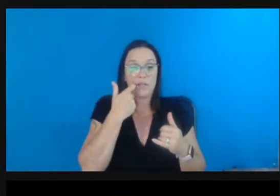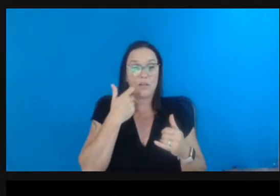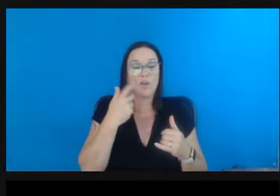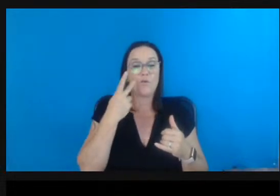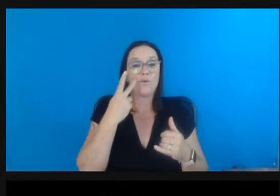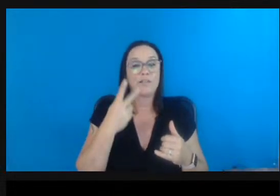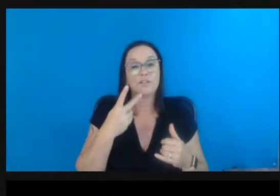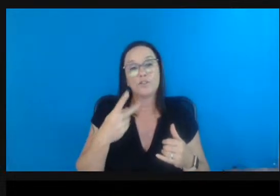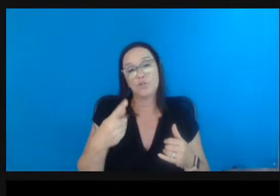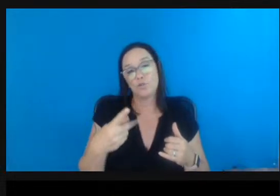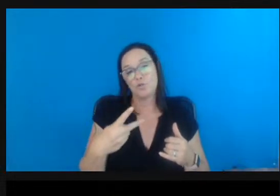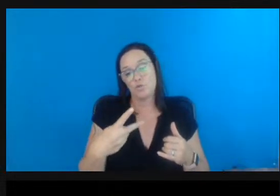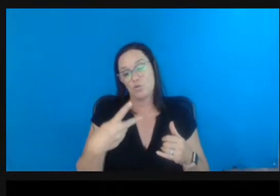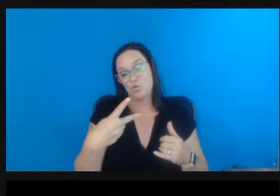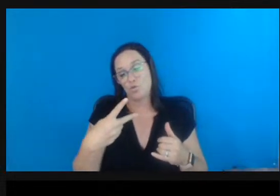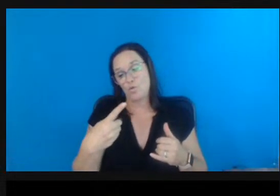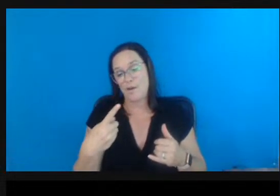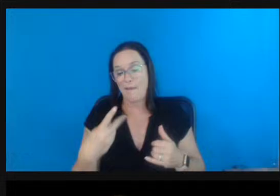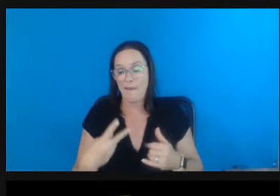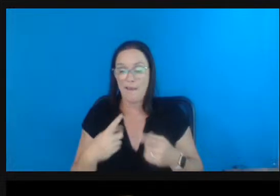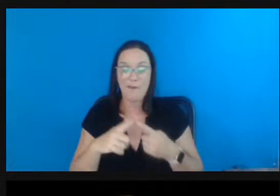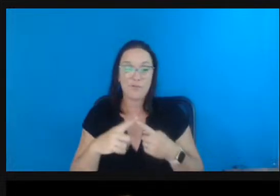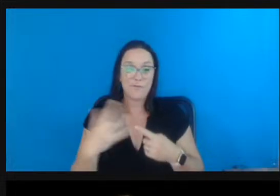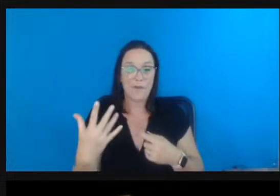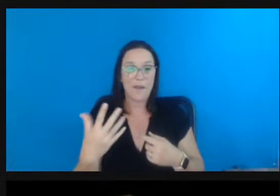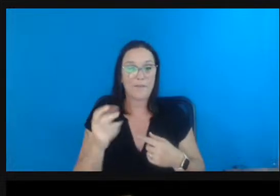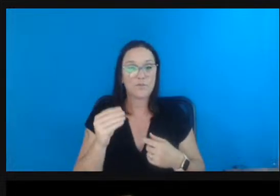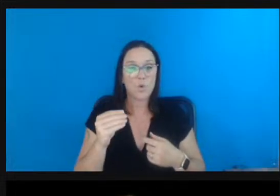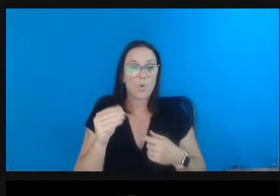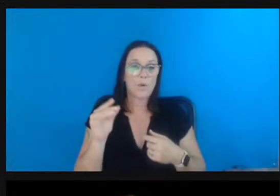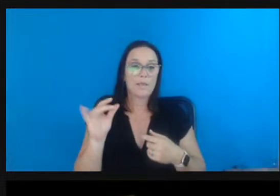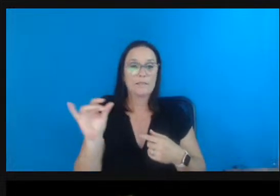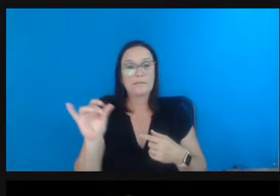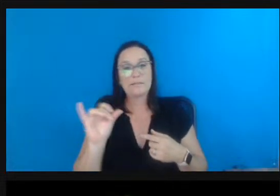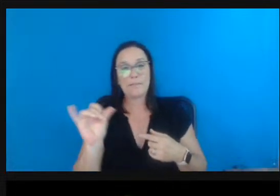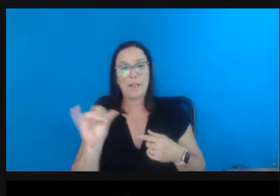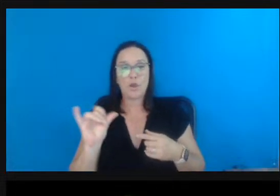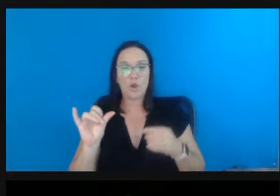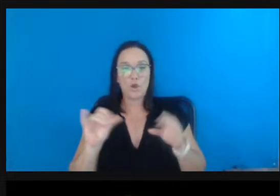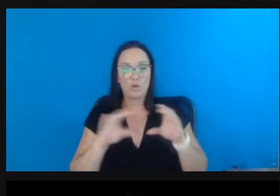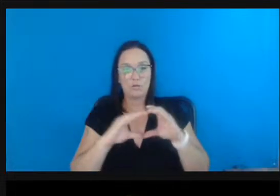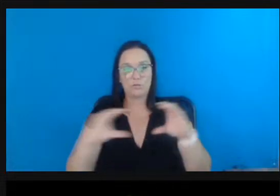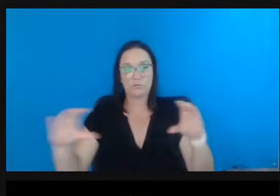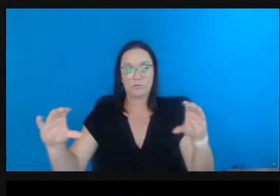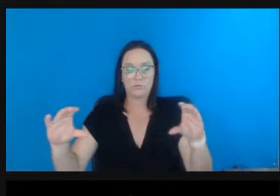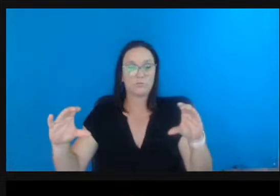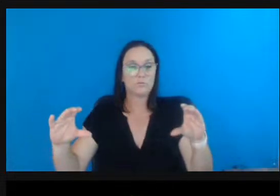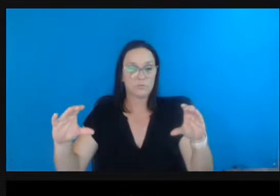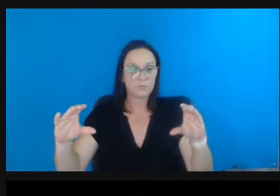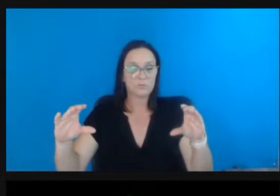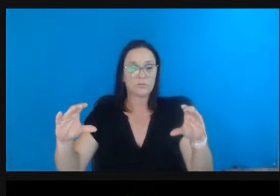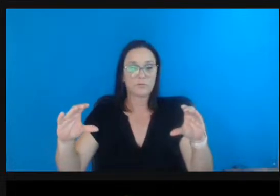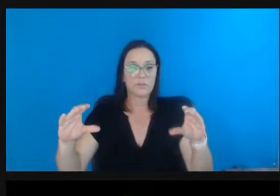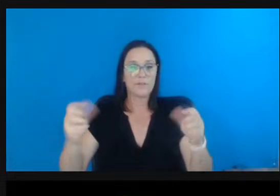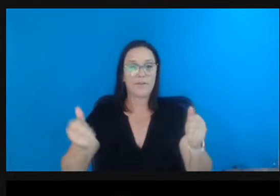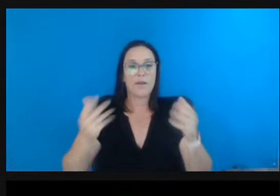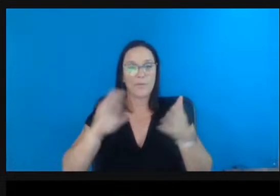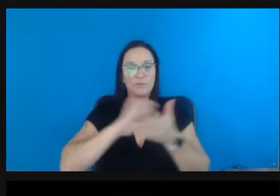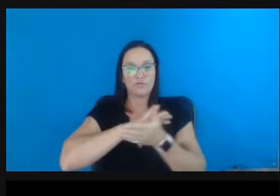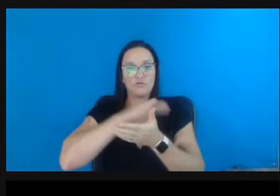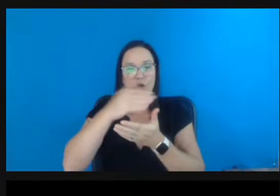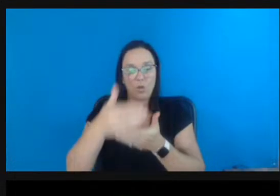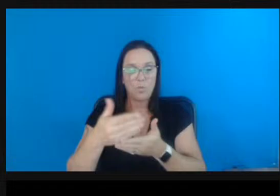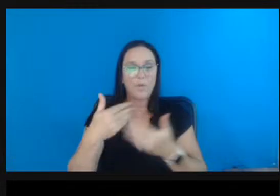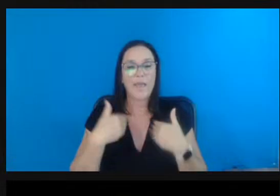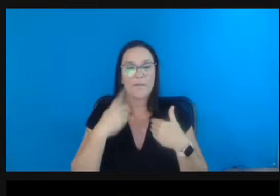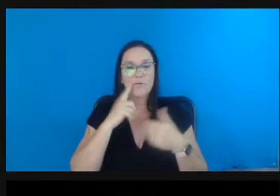2.5 to 5, around in that ballpark. So we're in a very similar range of absolutes of volume being put out